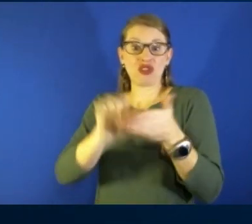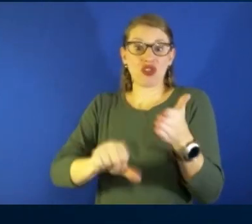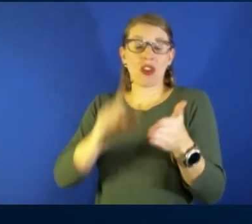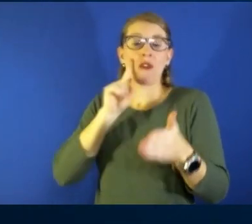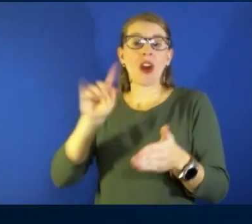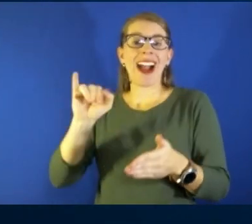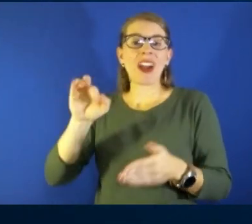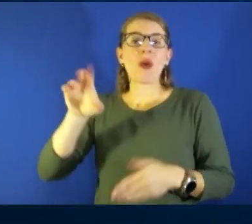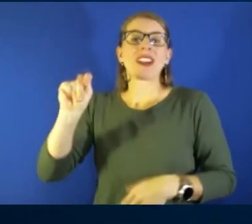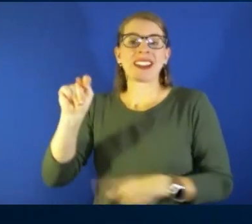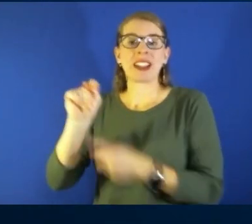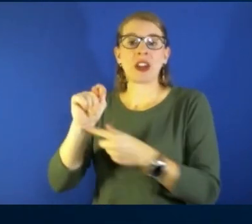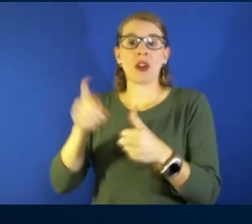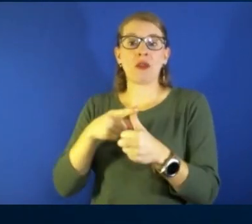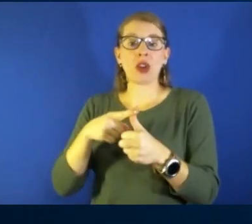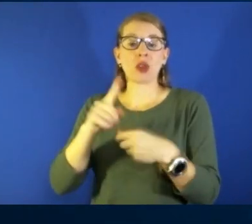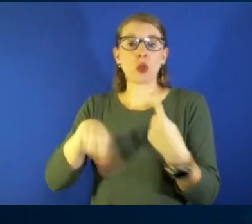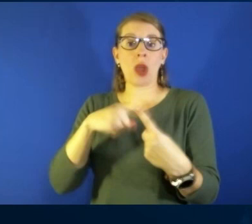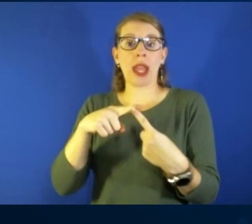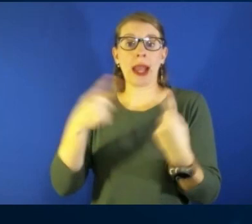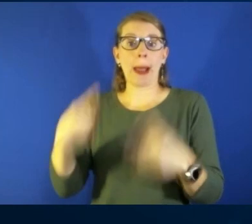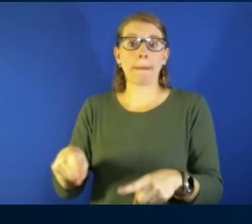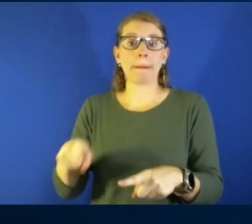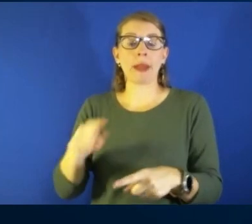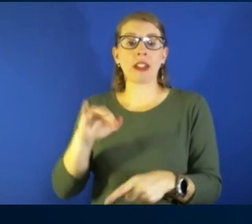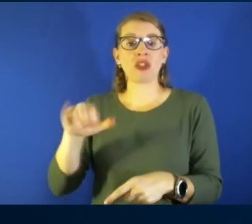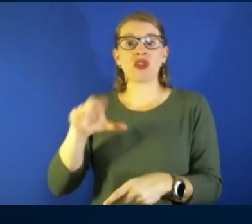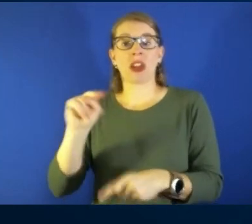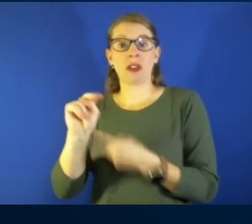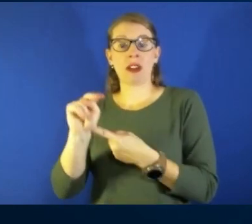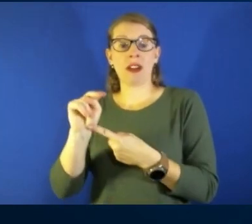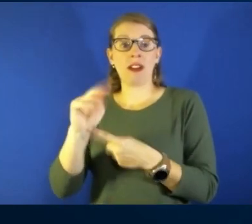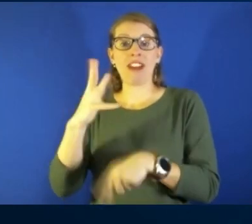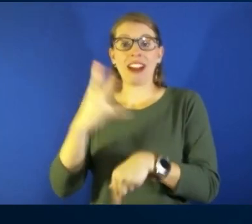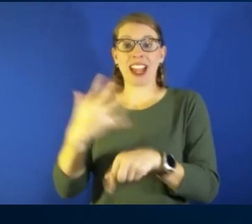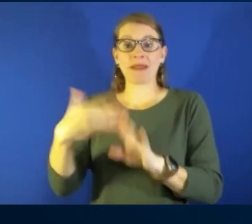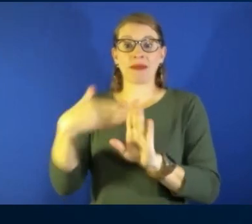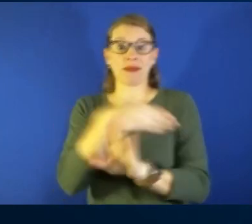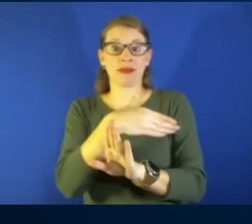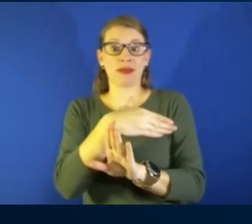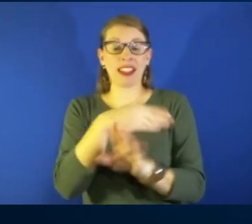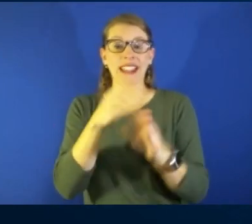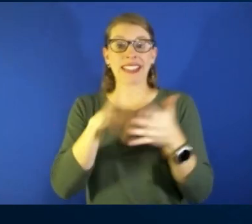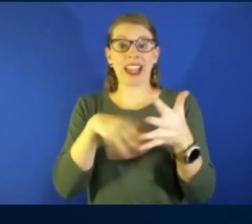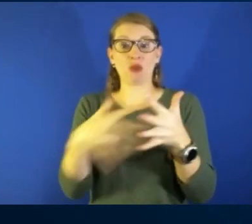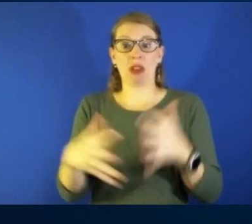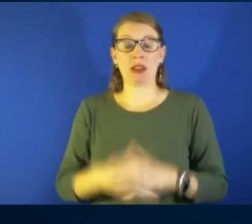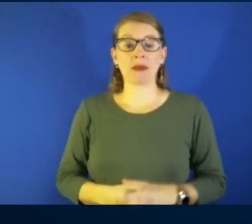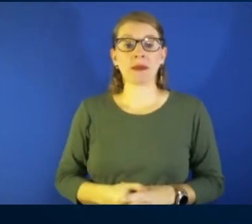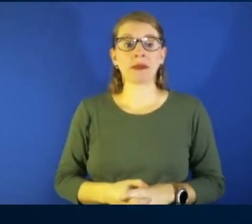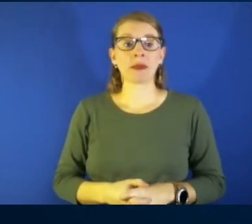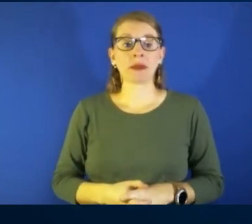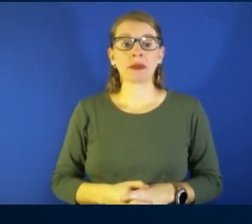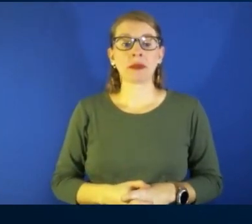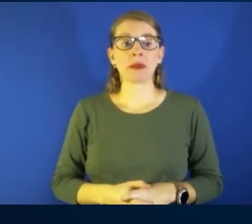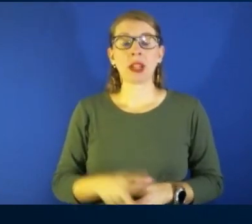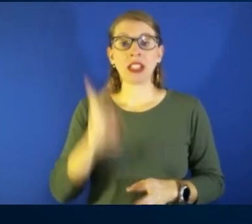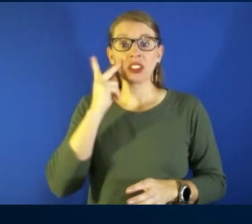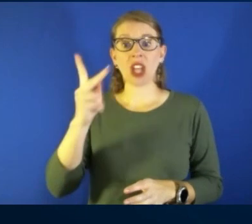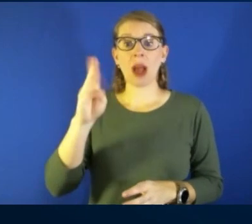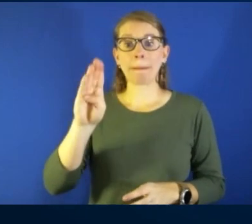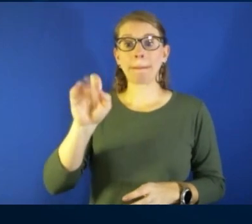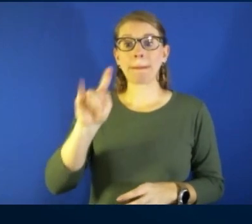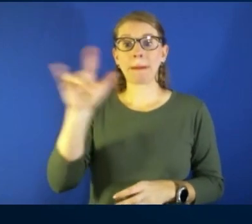did the first one back in January, and you said we're about 5 times ahead of schedule. Correct. Yes. When I initially saw Betty, I think it was